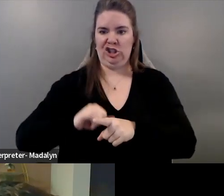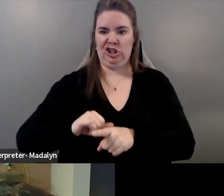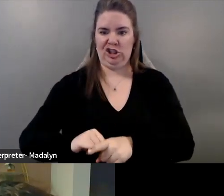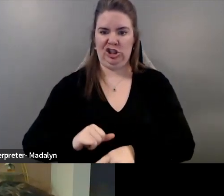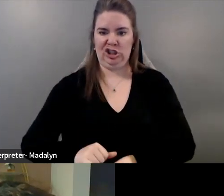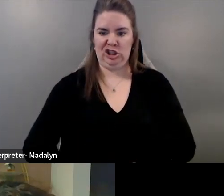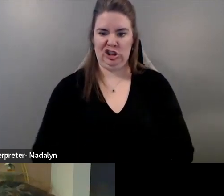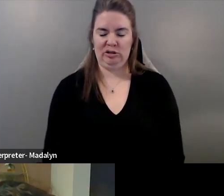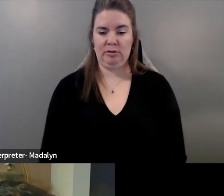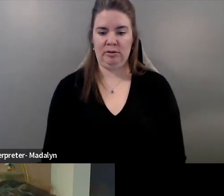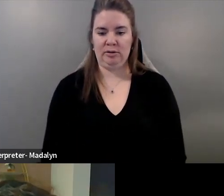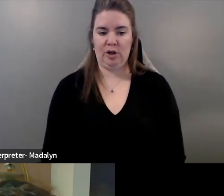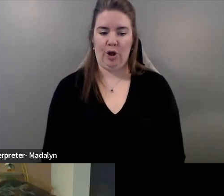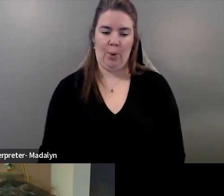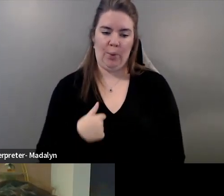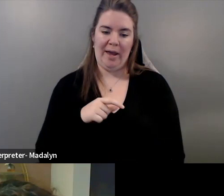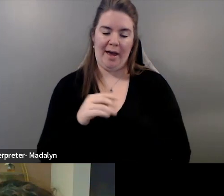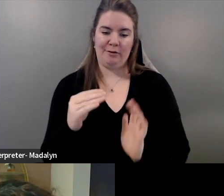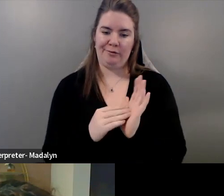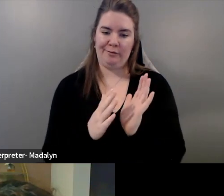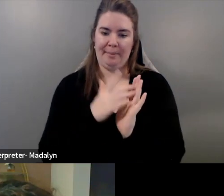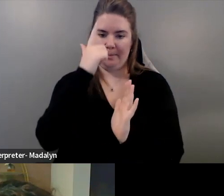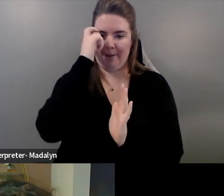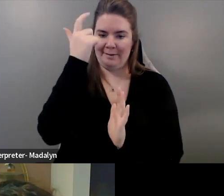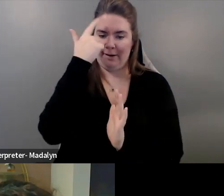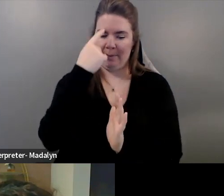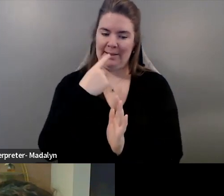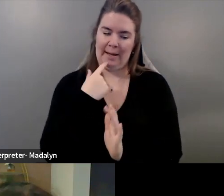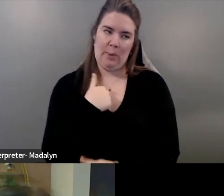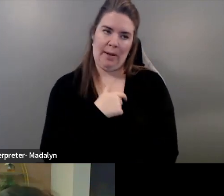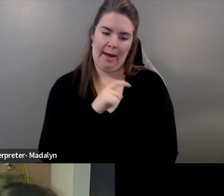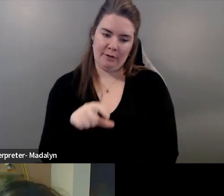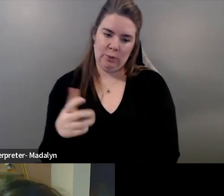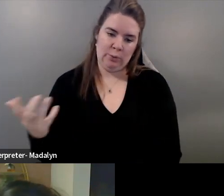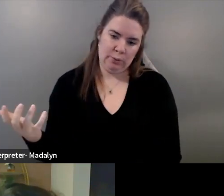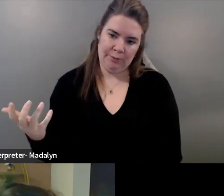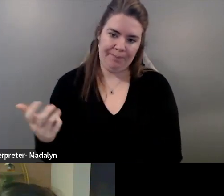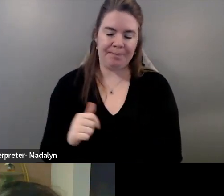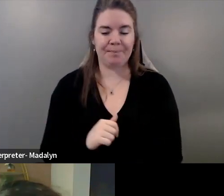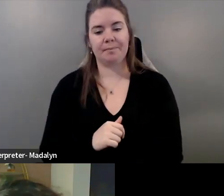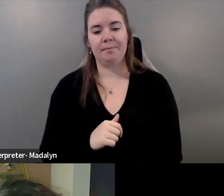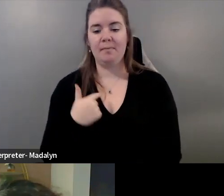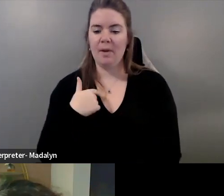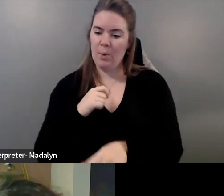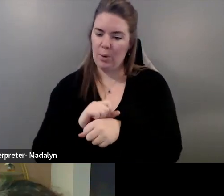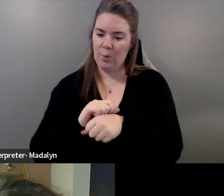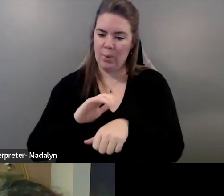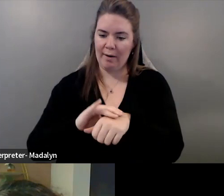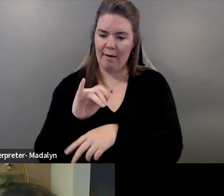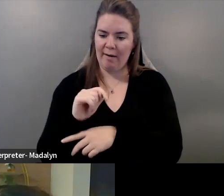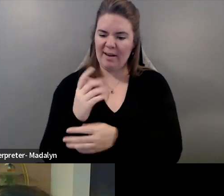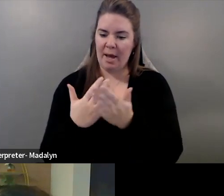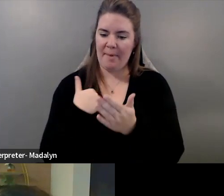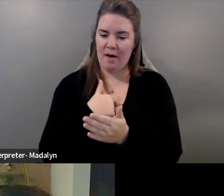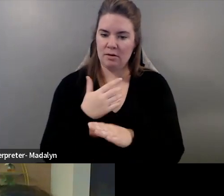nonsense that we have to put in there because the government says we have to, right? You know, and we're working on it. Some of us are getting better. I will say